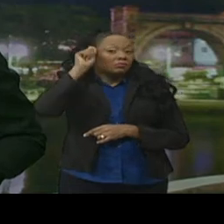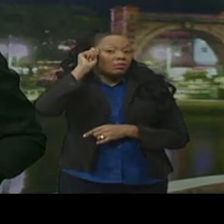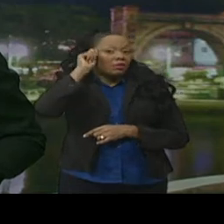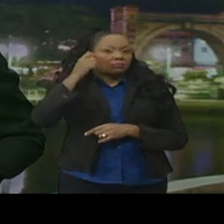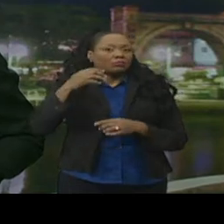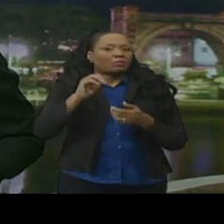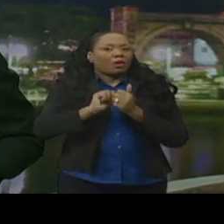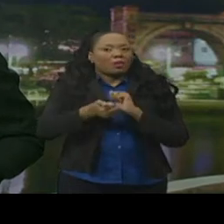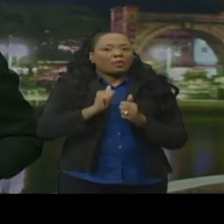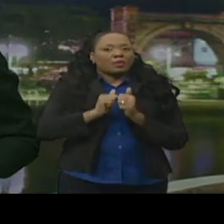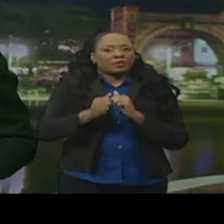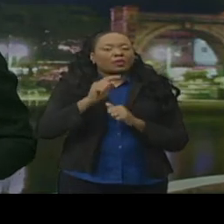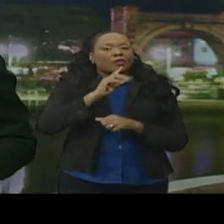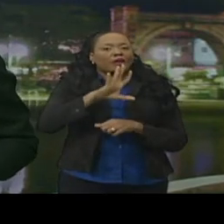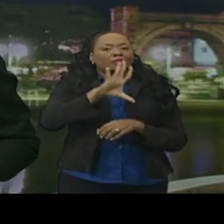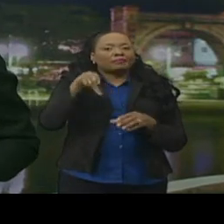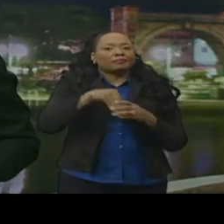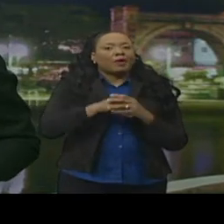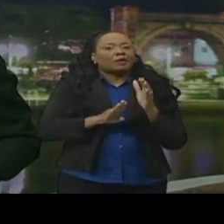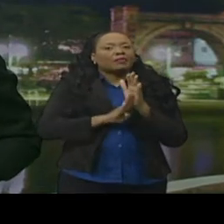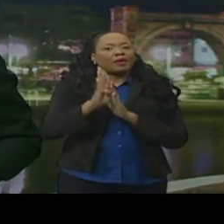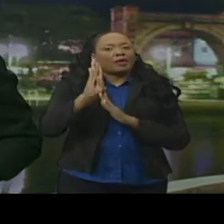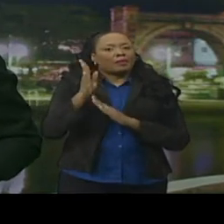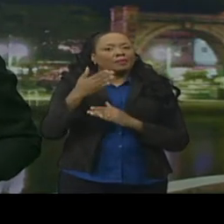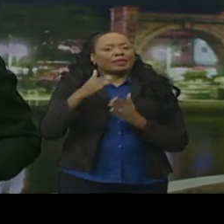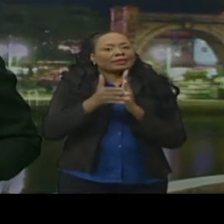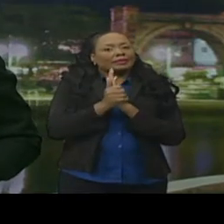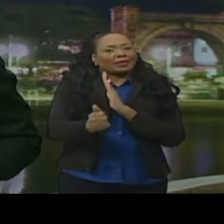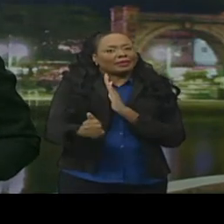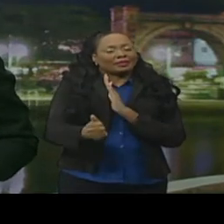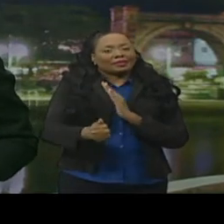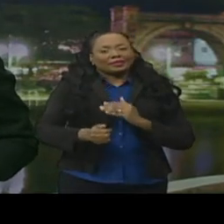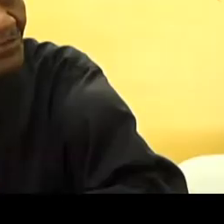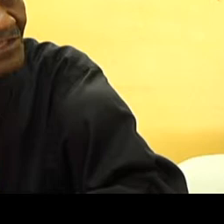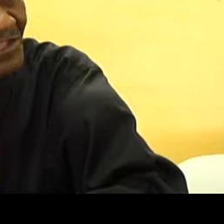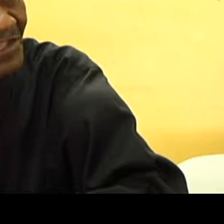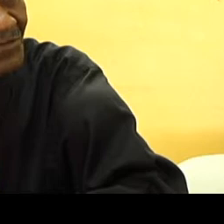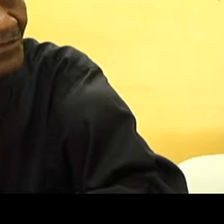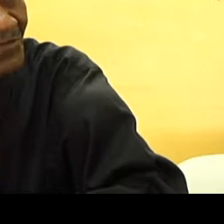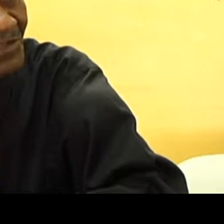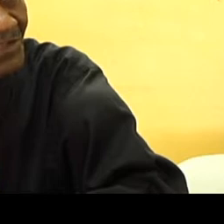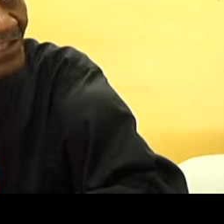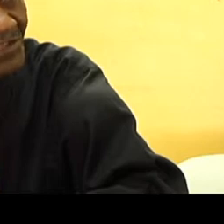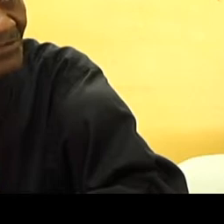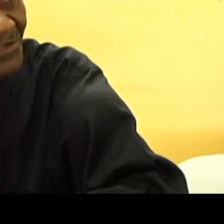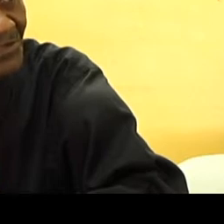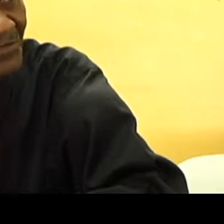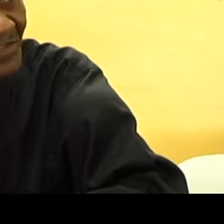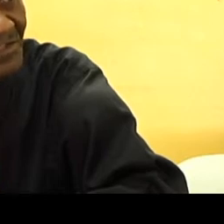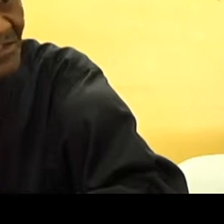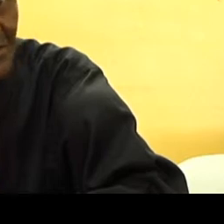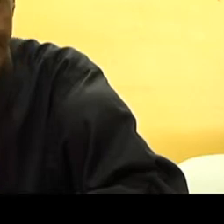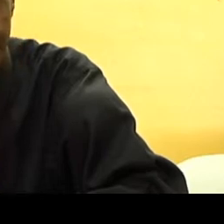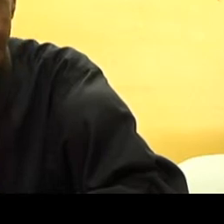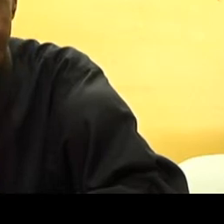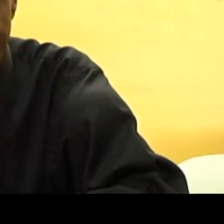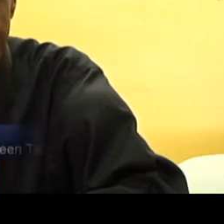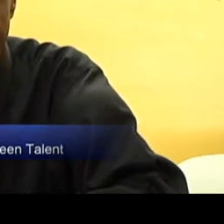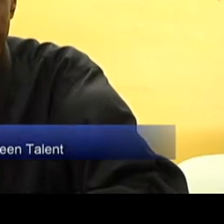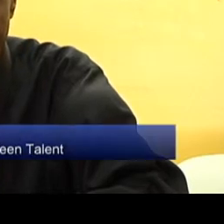played a major part in developing local talent. I can proudly say that over the last couple of years, we've had